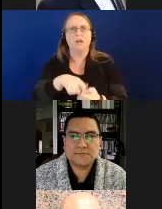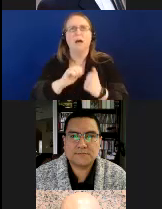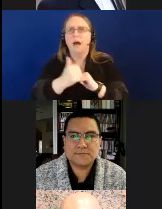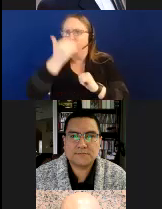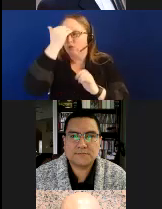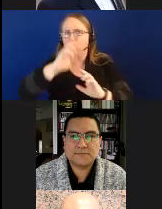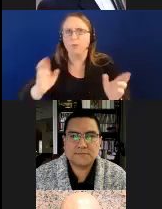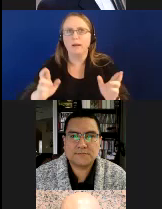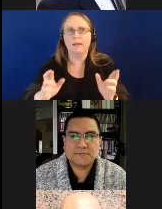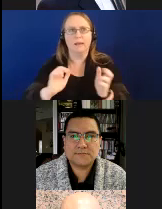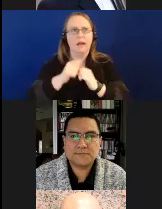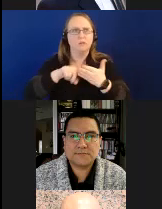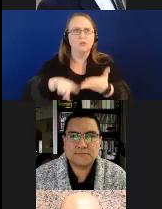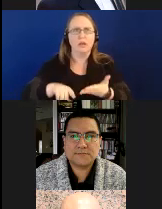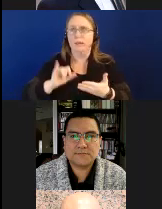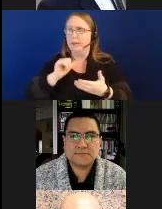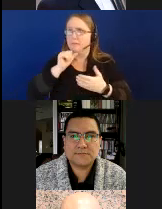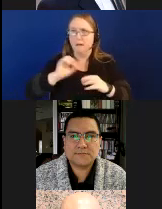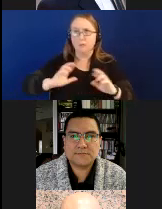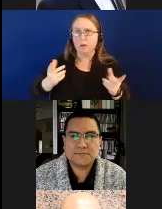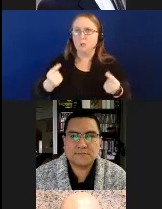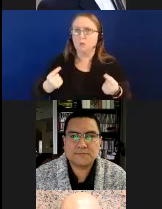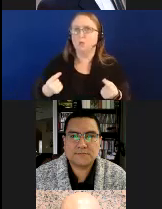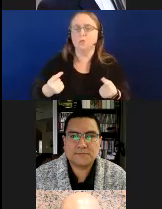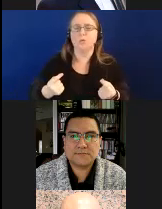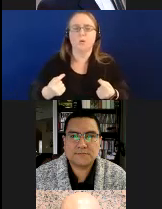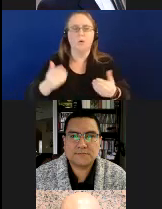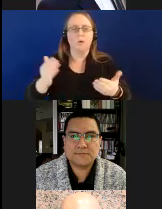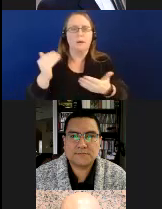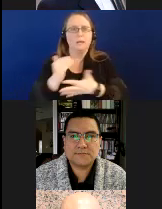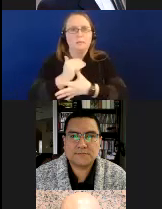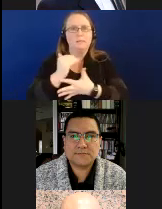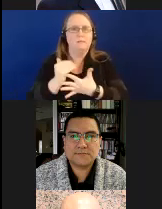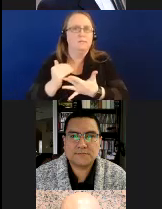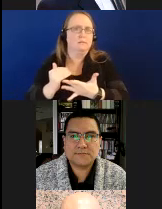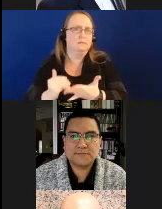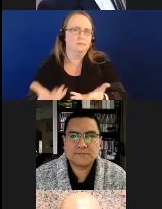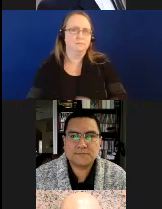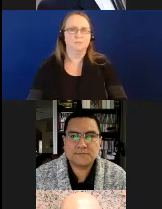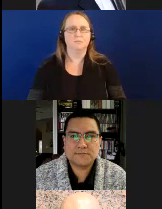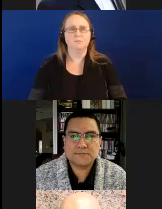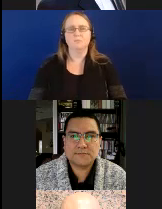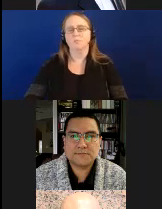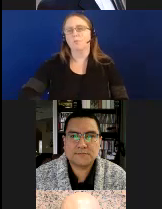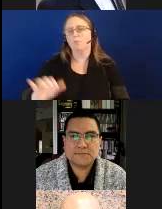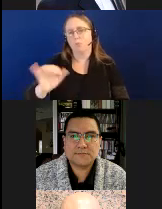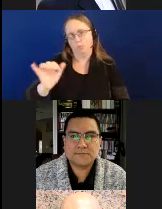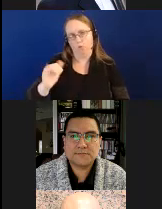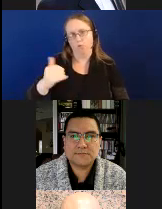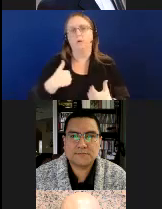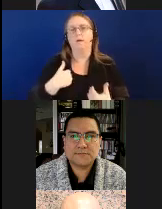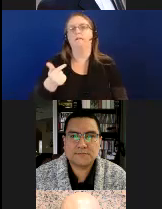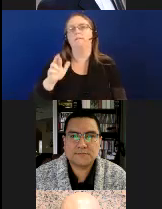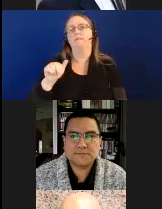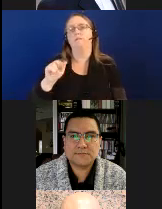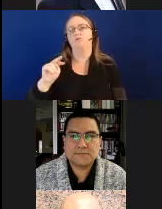ready? Here's how to check. What do you do if you're not ready? Here's what you should, here's the next step. And in addition to this, we also do have a grant